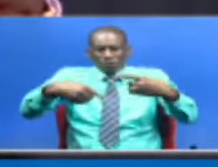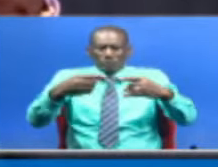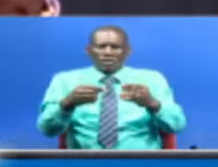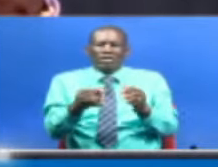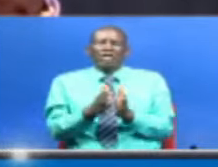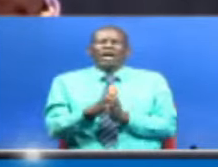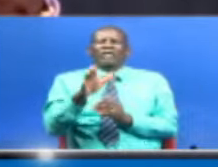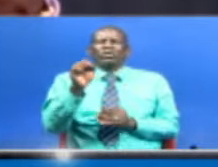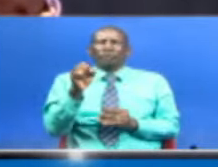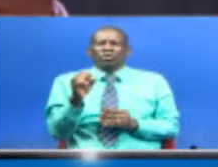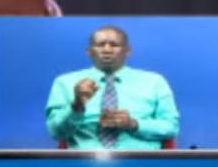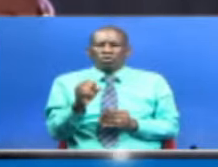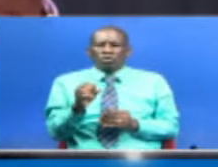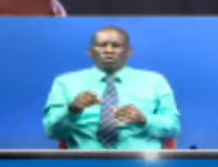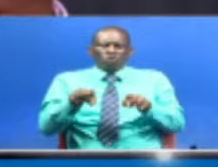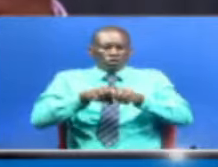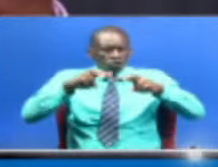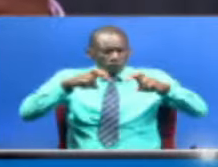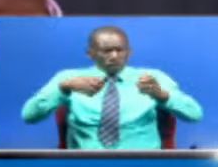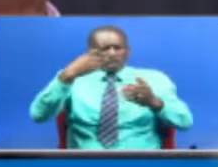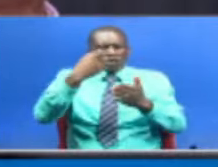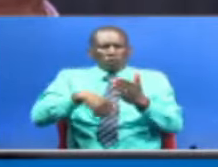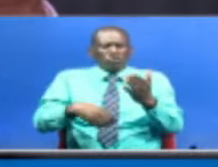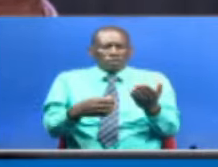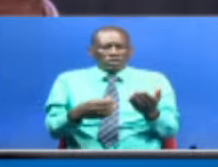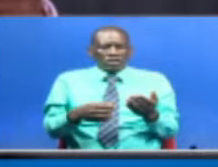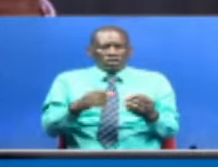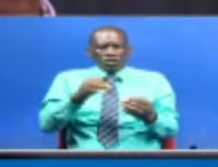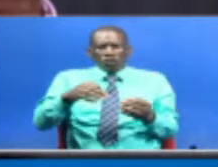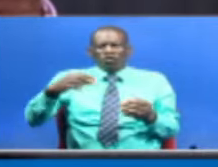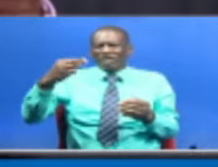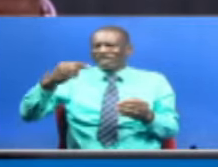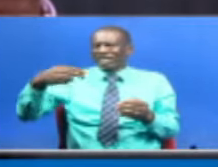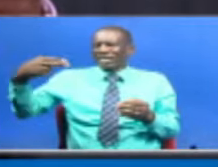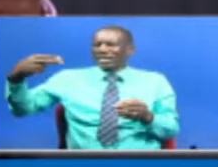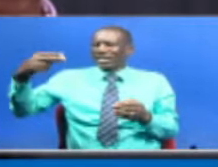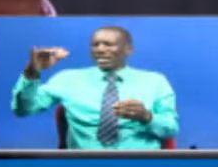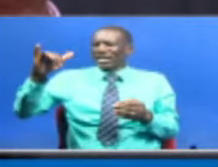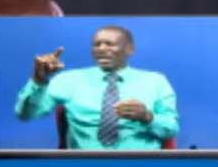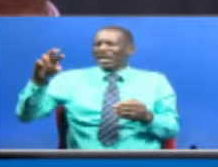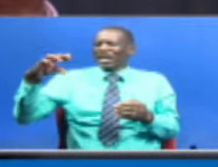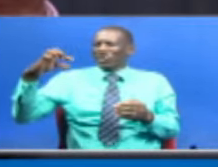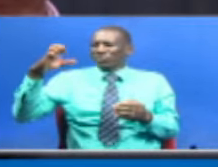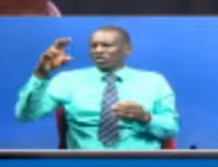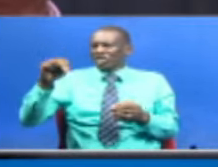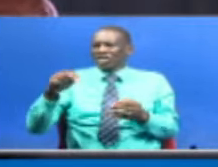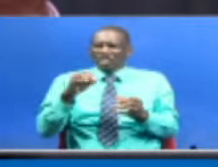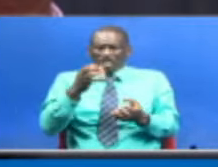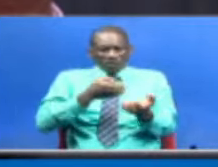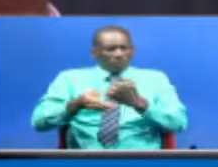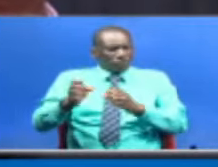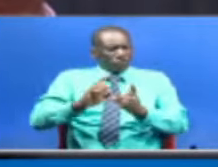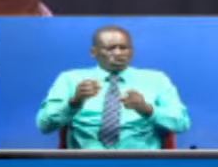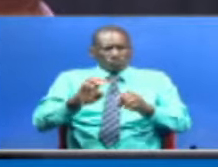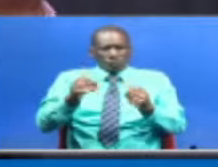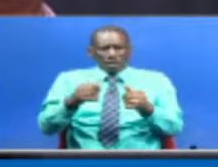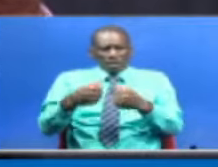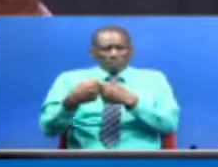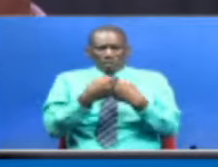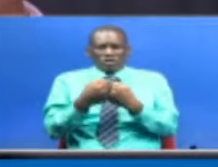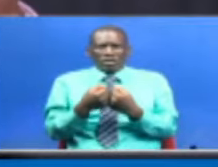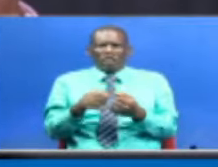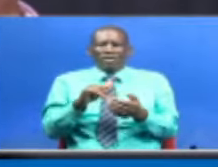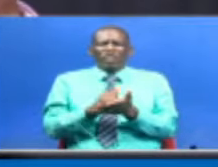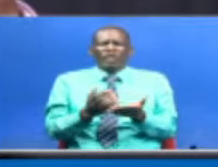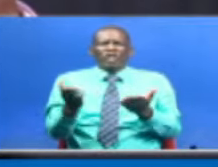so we are also looking at the cost economics of green hydrogen, because if the economics don't add up, it will be a challenge. And that is where